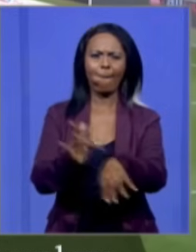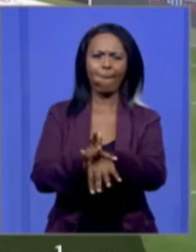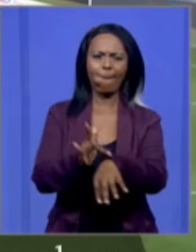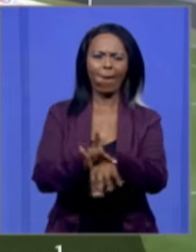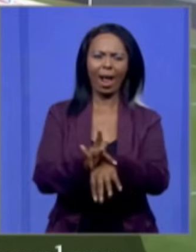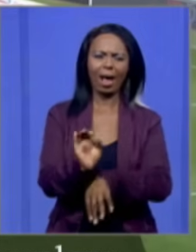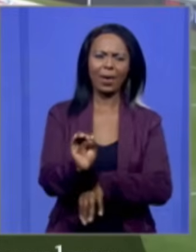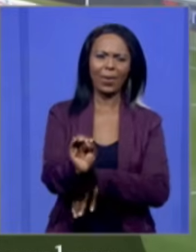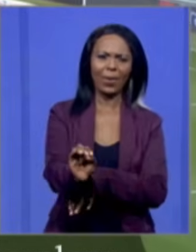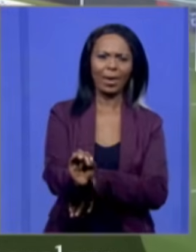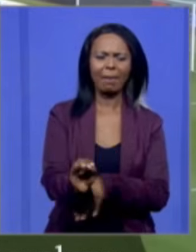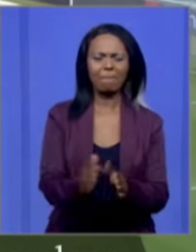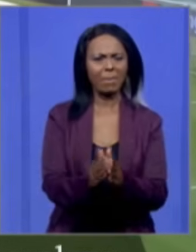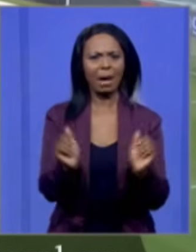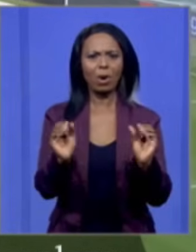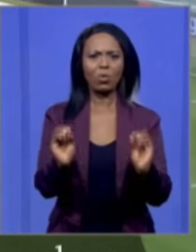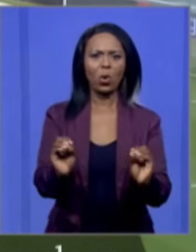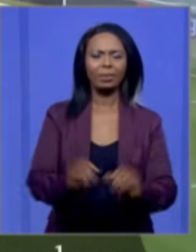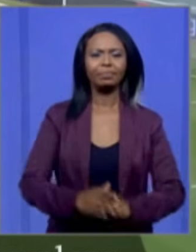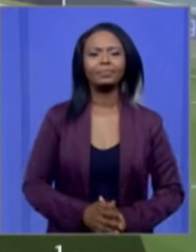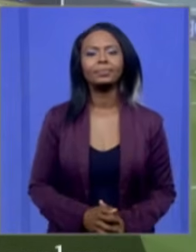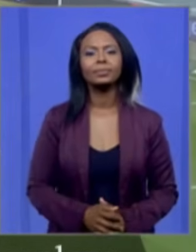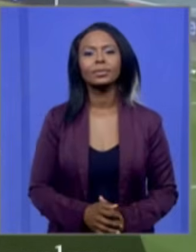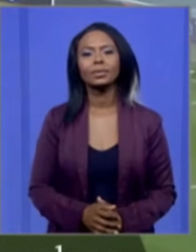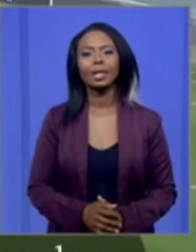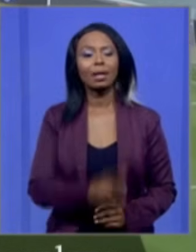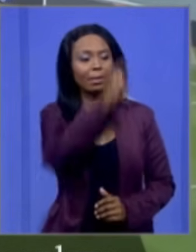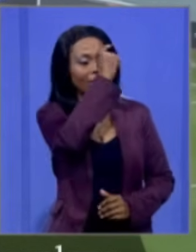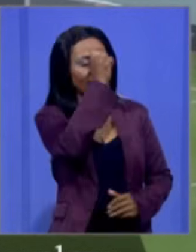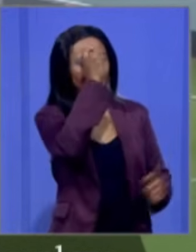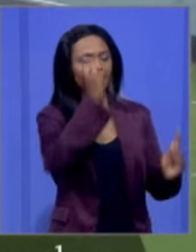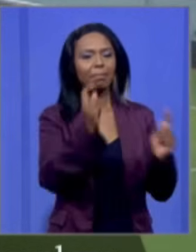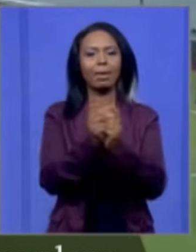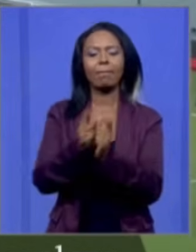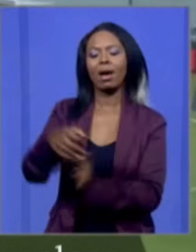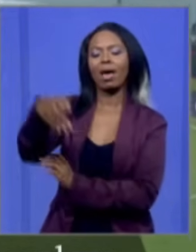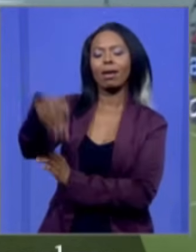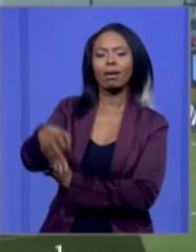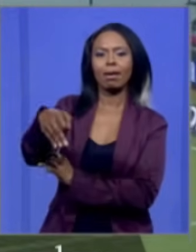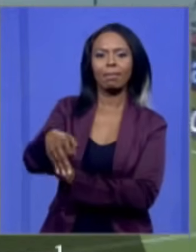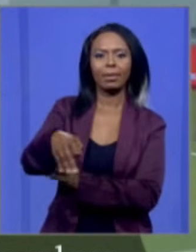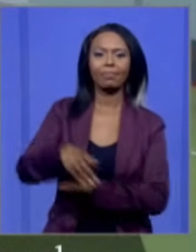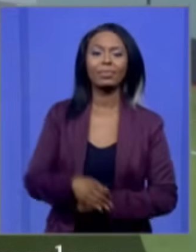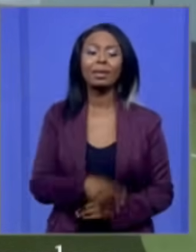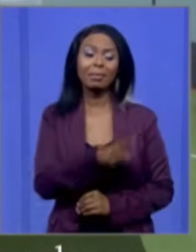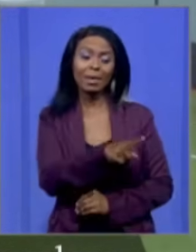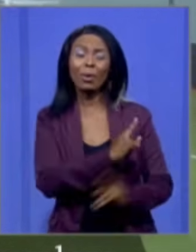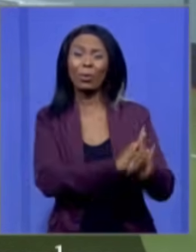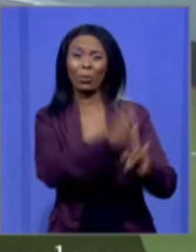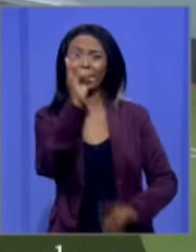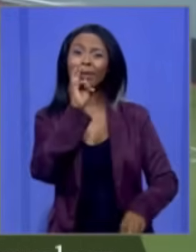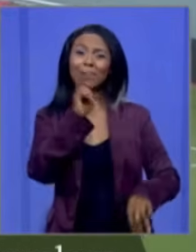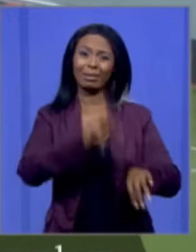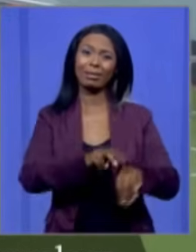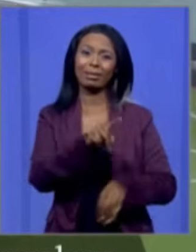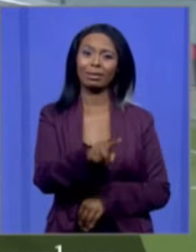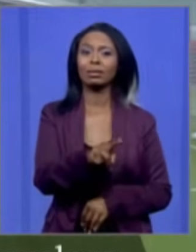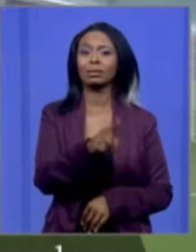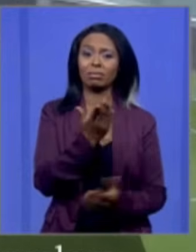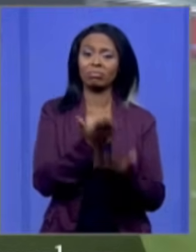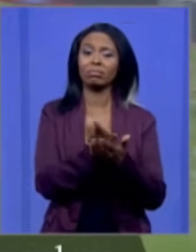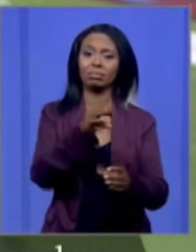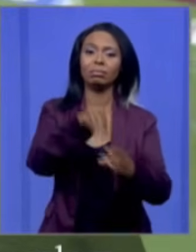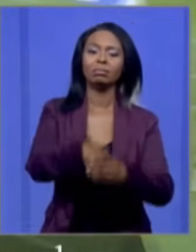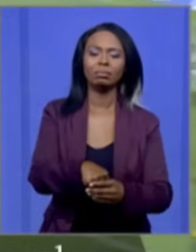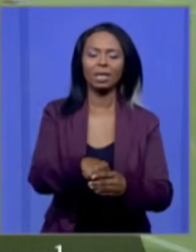anymore. Bafana e tla thulana le baagišane Namibia fao sehlopha se swanetšego ke go fenya papadi gore se kgone go fetela legatong